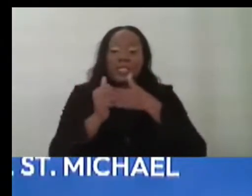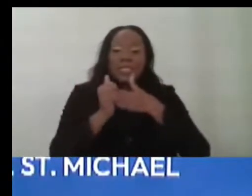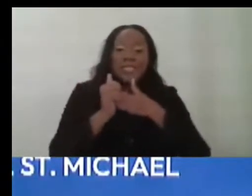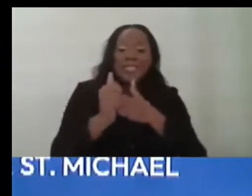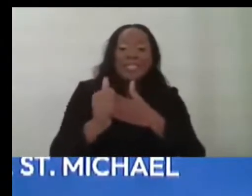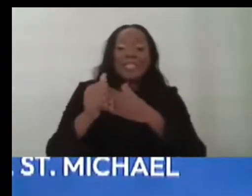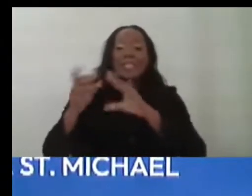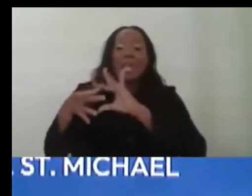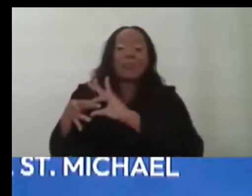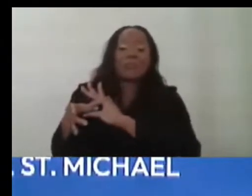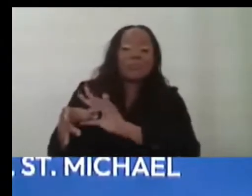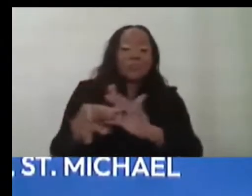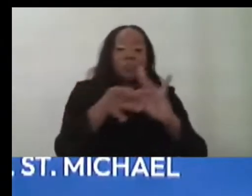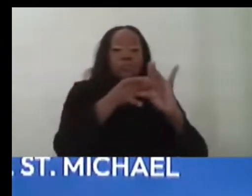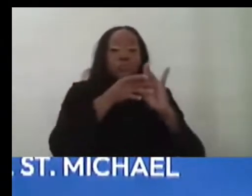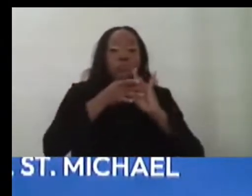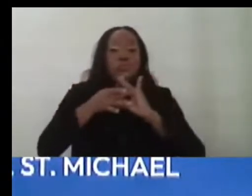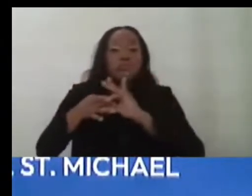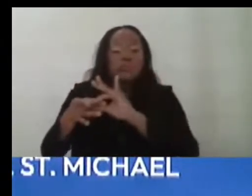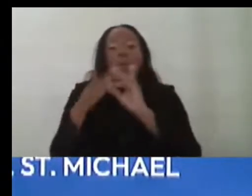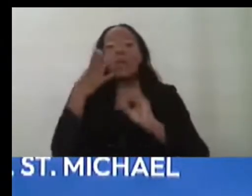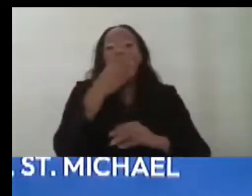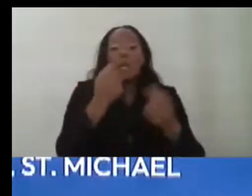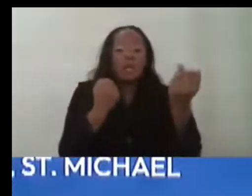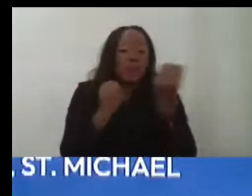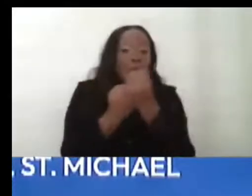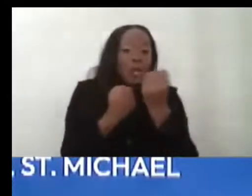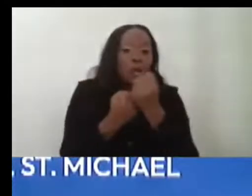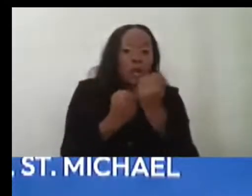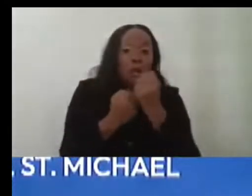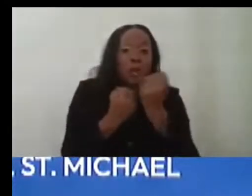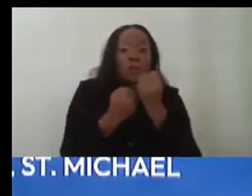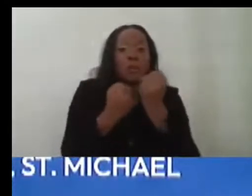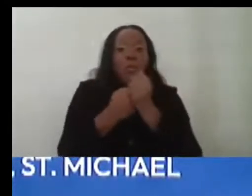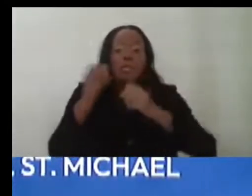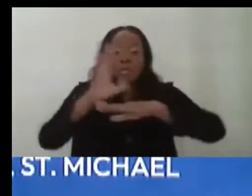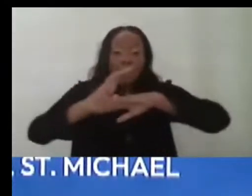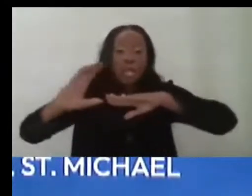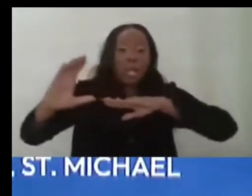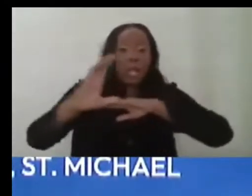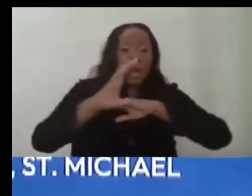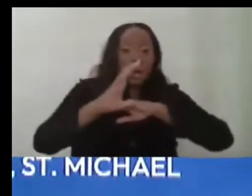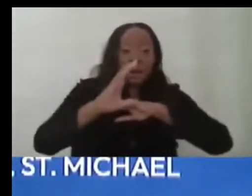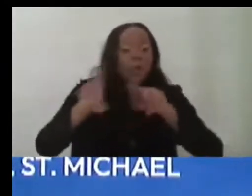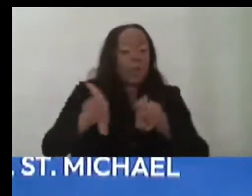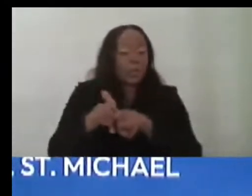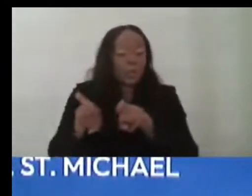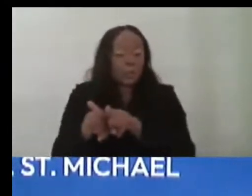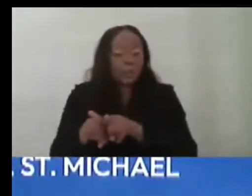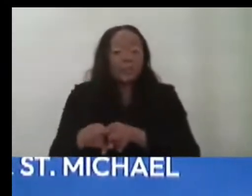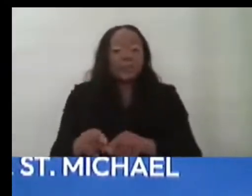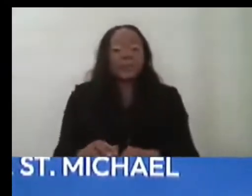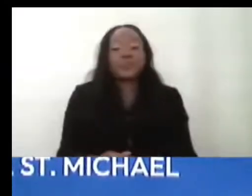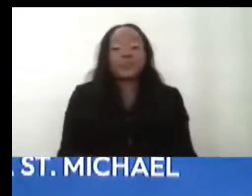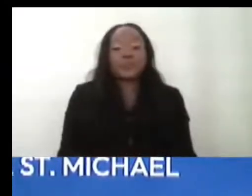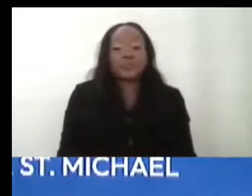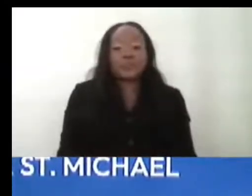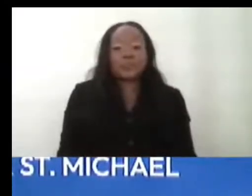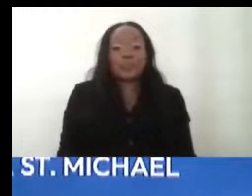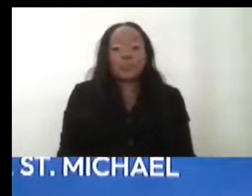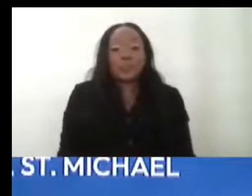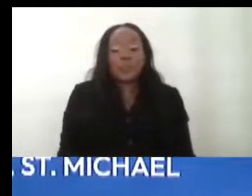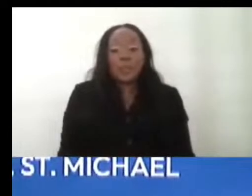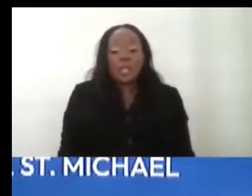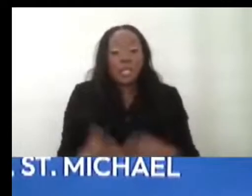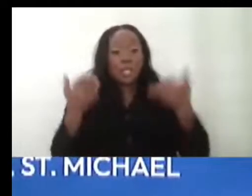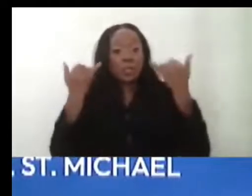efforts and supports coordination efforts at the regional level as required. I take this